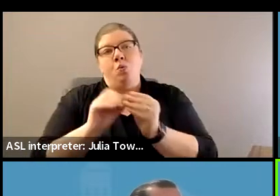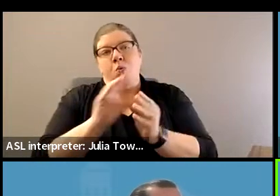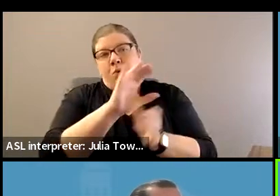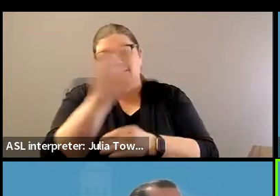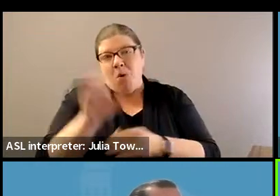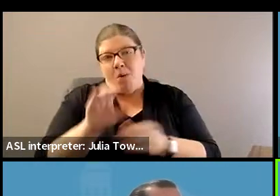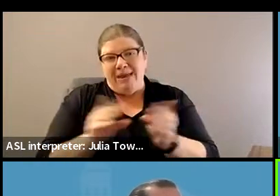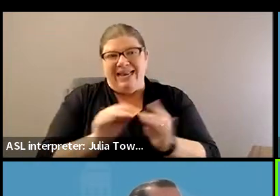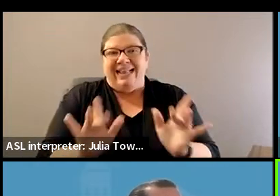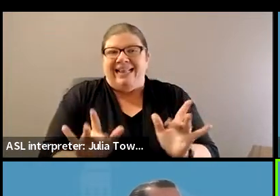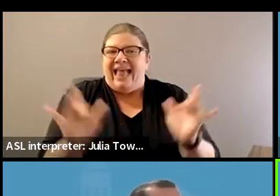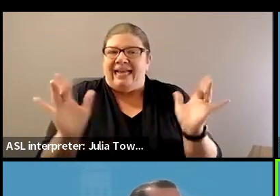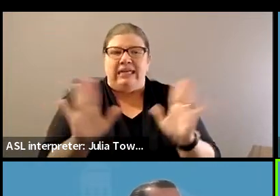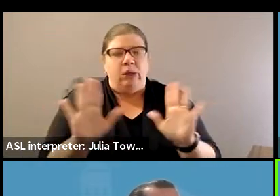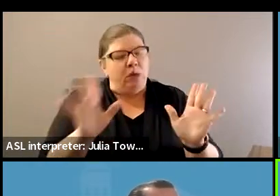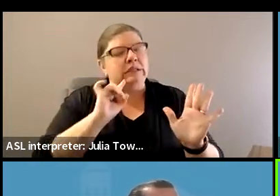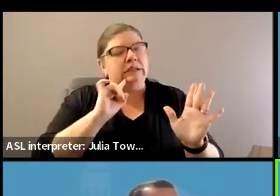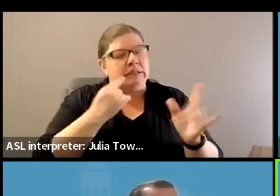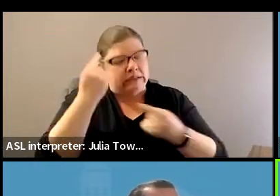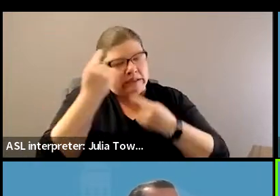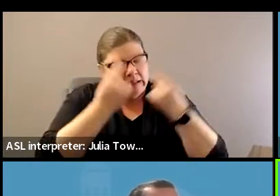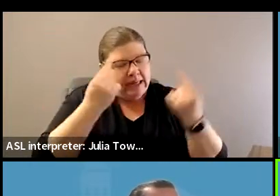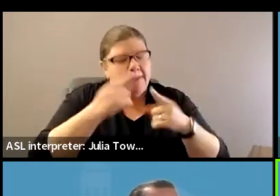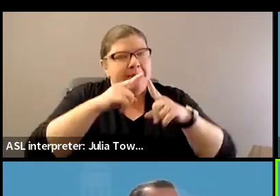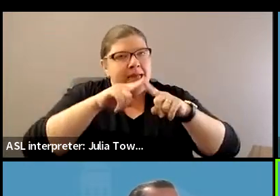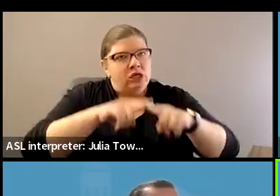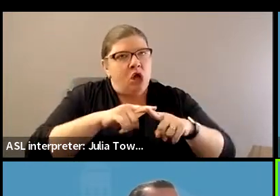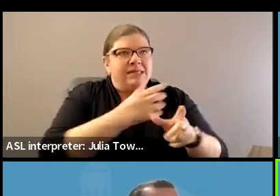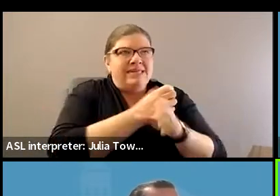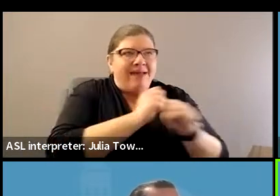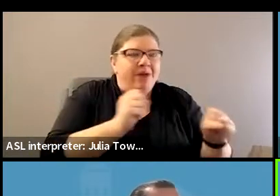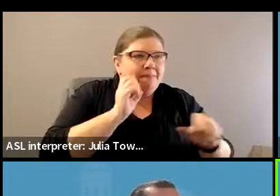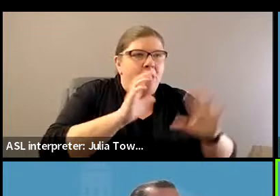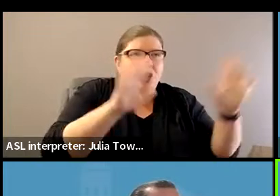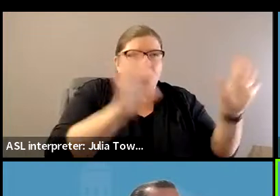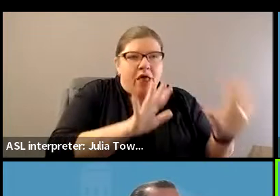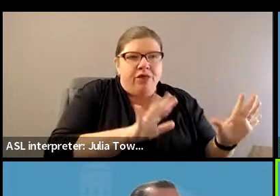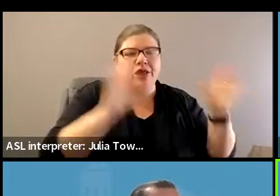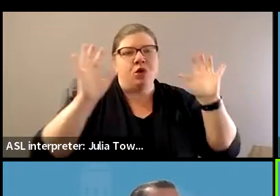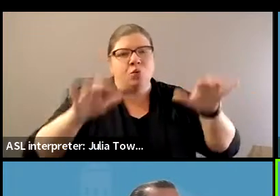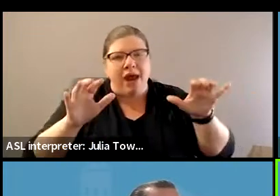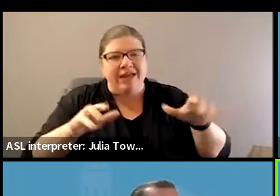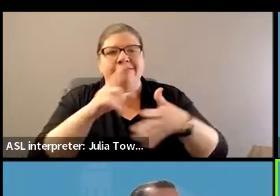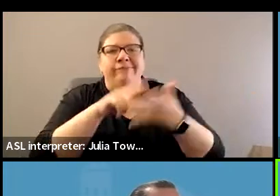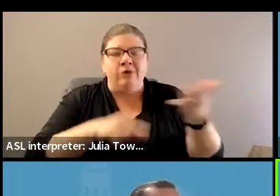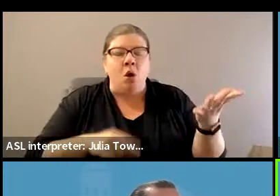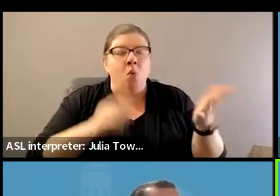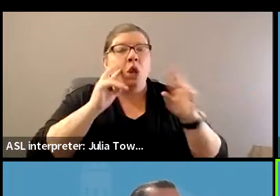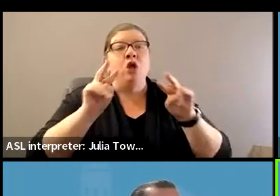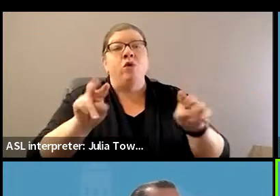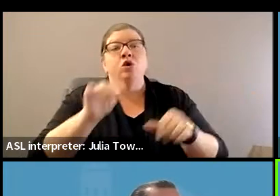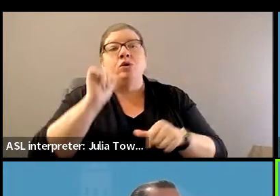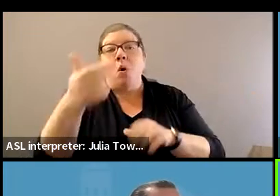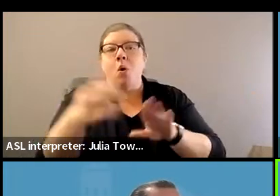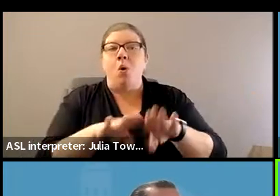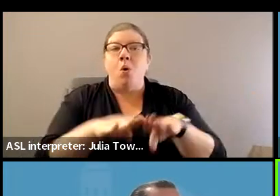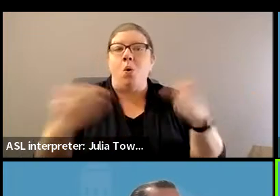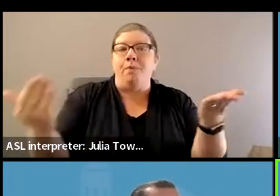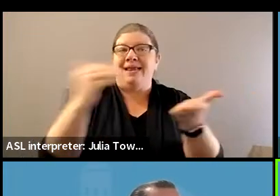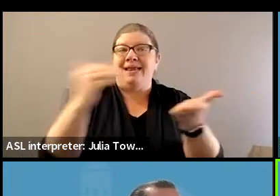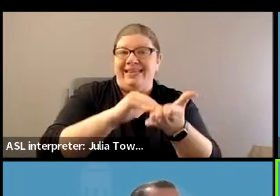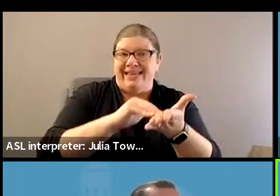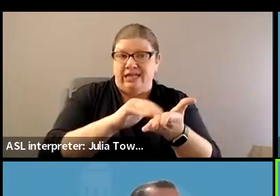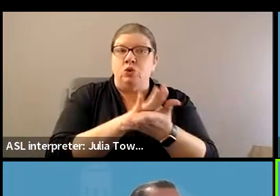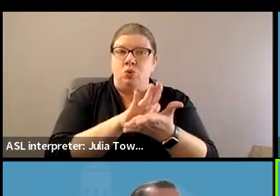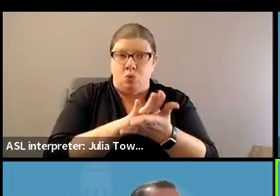safety of our students, faculty, and staff based on what the weather reports were showing. We do look forward to reopening schools tomorrow, and that communication